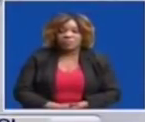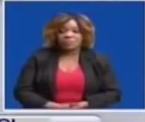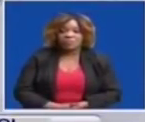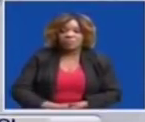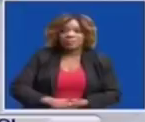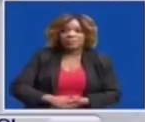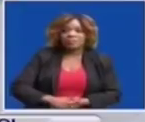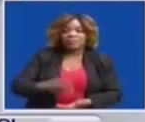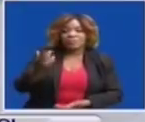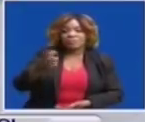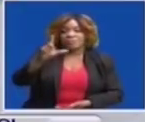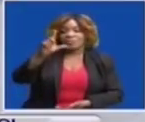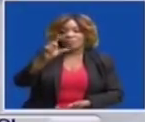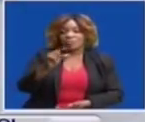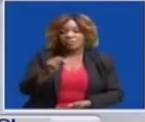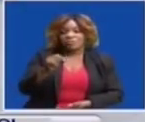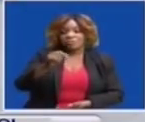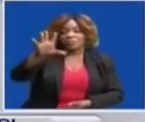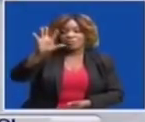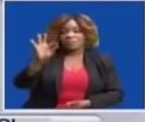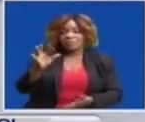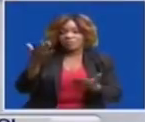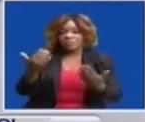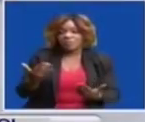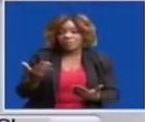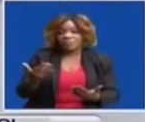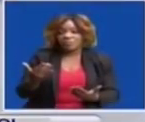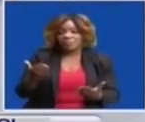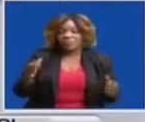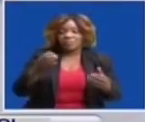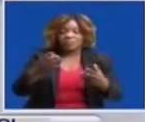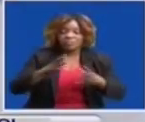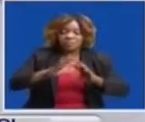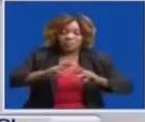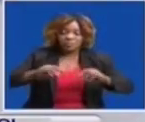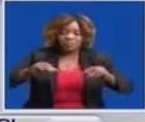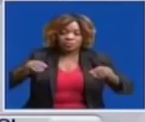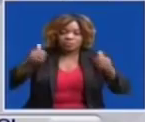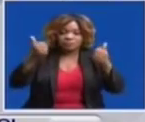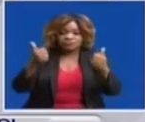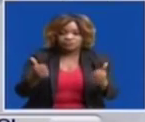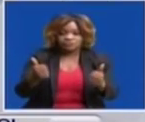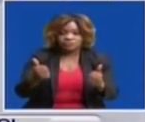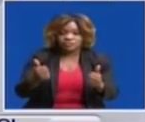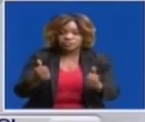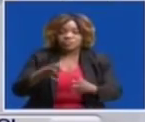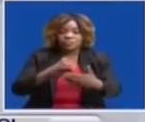dedicating 2019 to the swift and smooth cross-border movement of